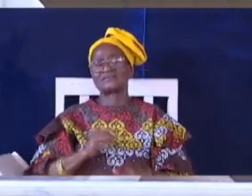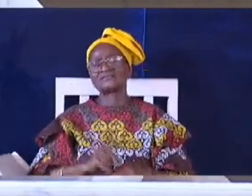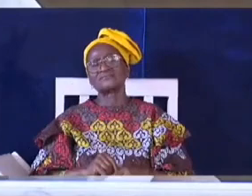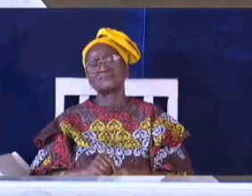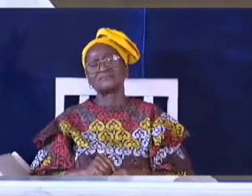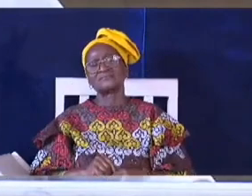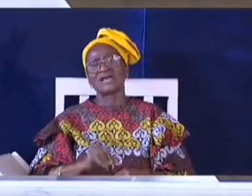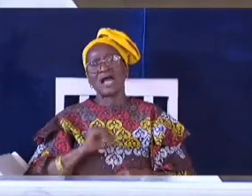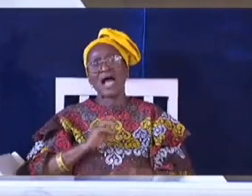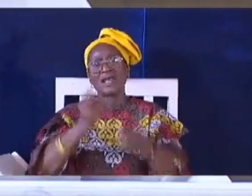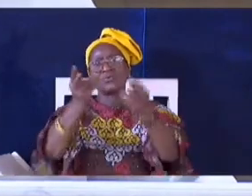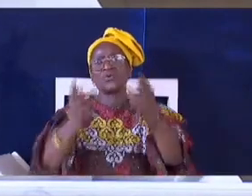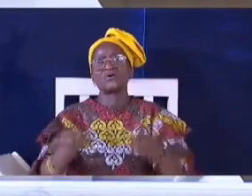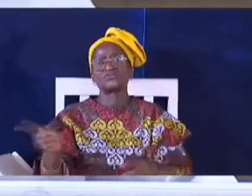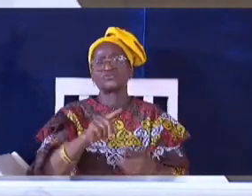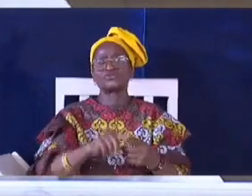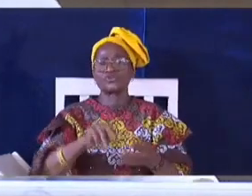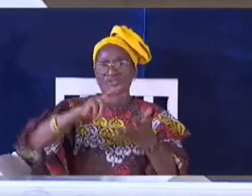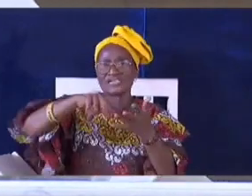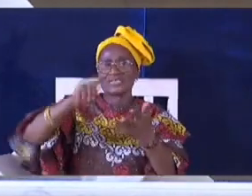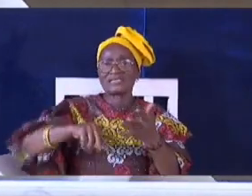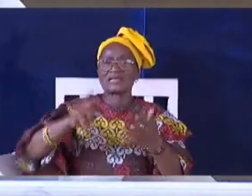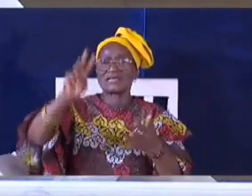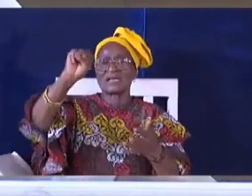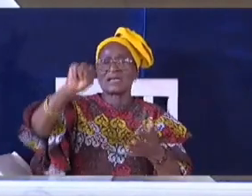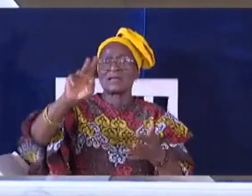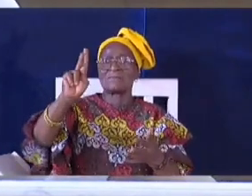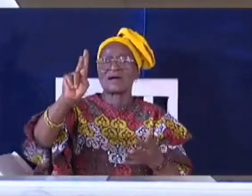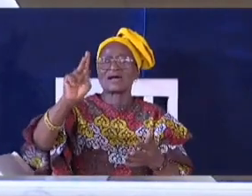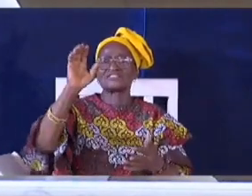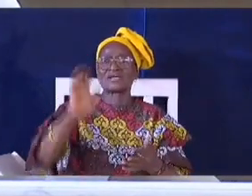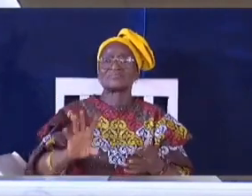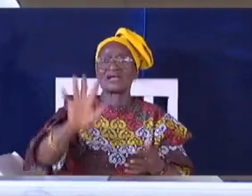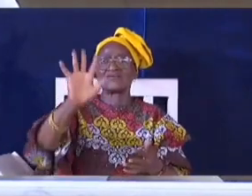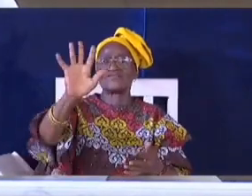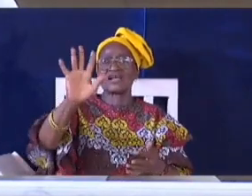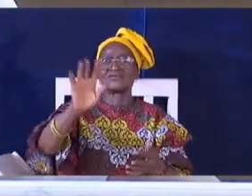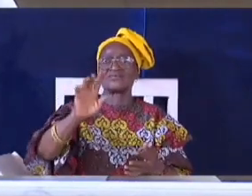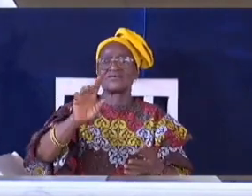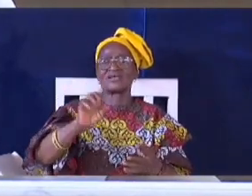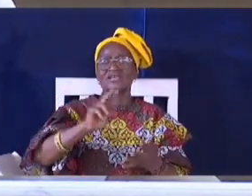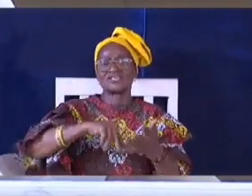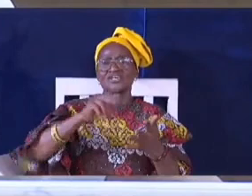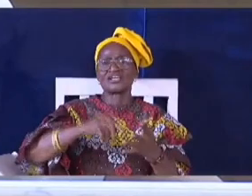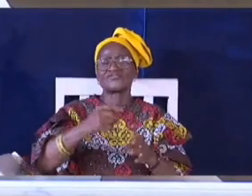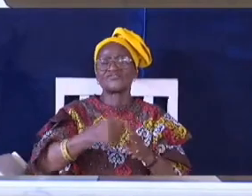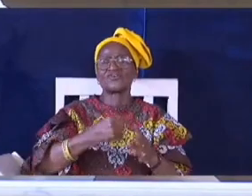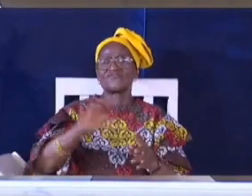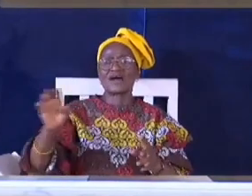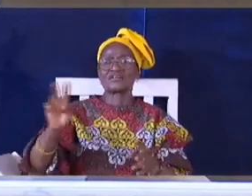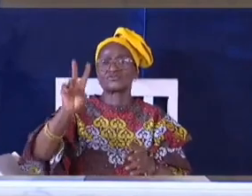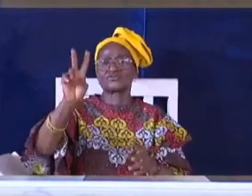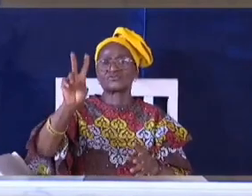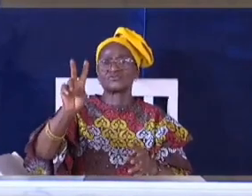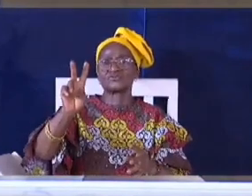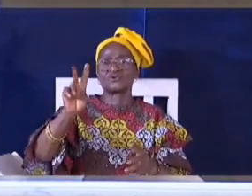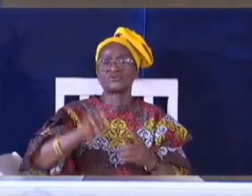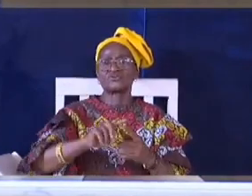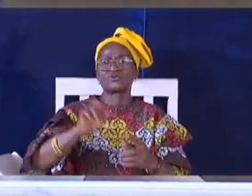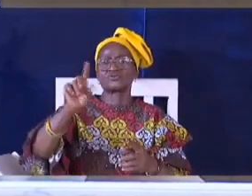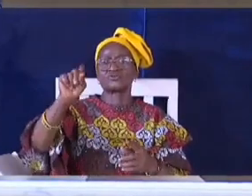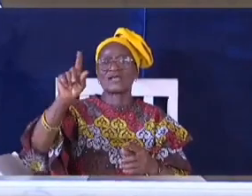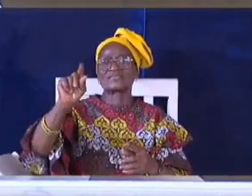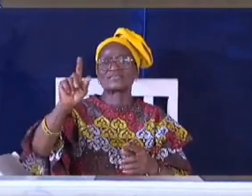I want you to read Mark chapter 5 and read from verse 2 there to verse 20. Mark 5, 2 to